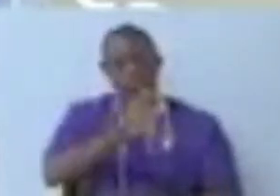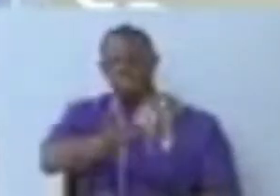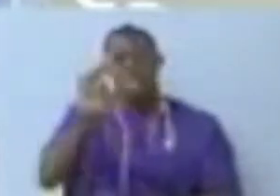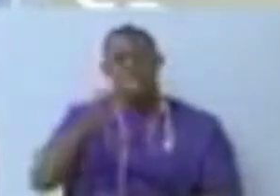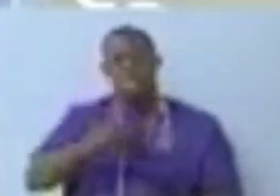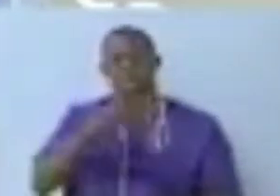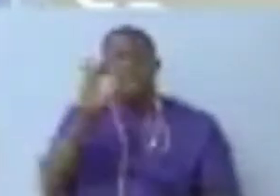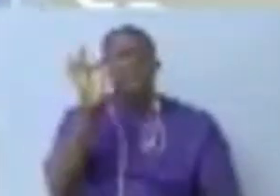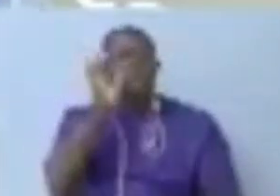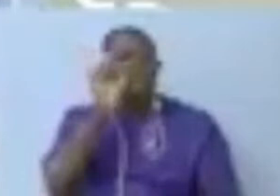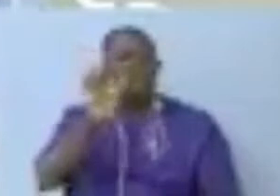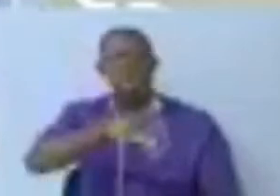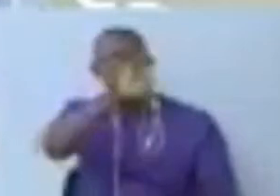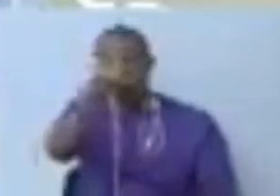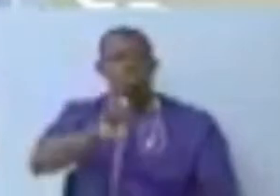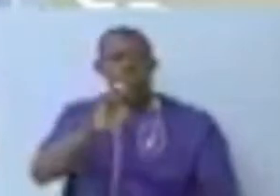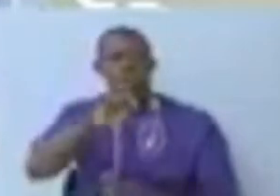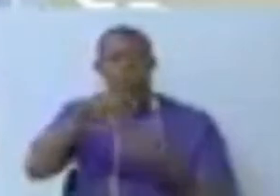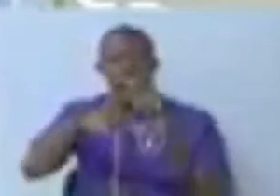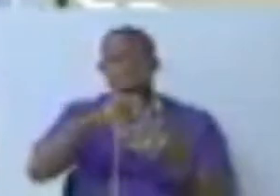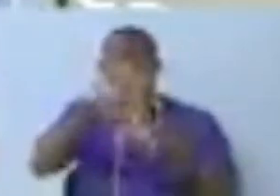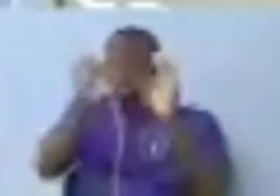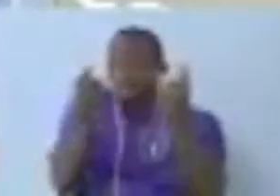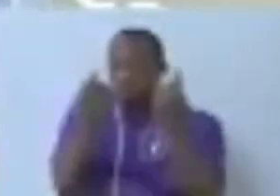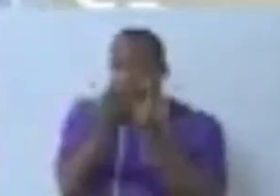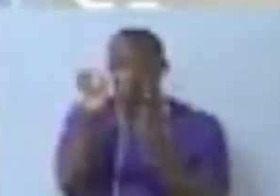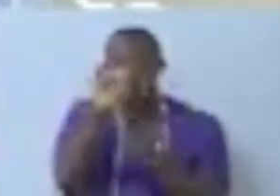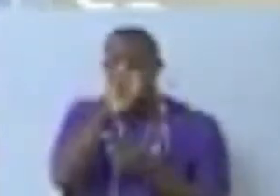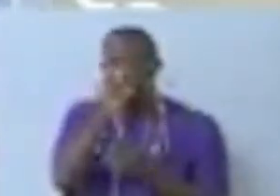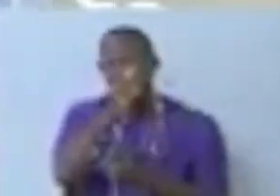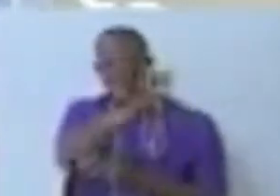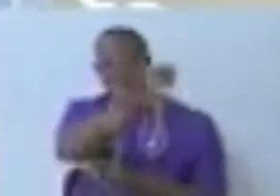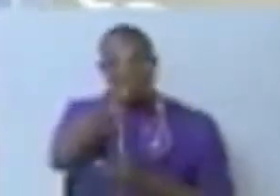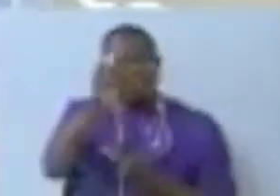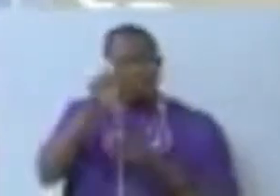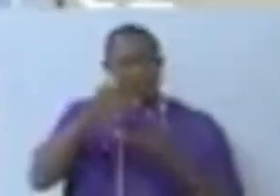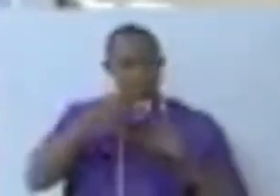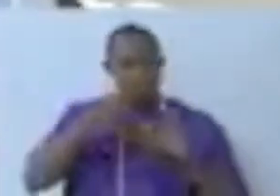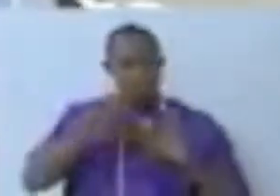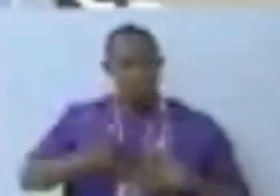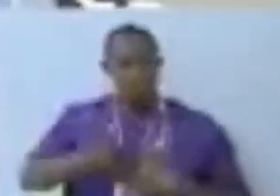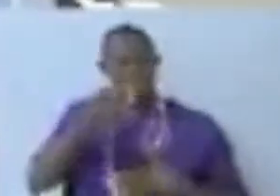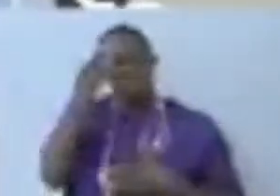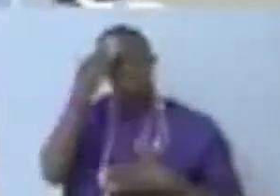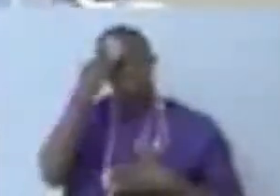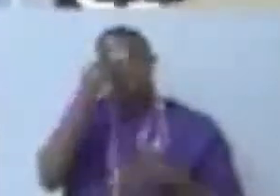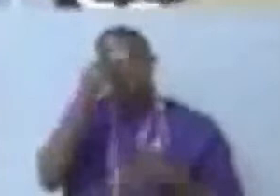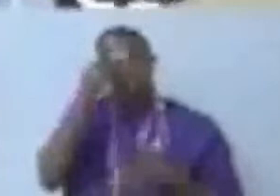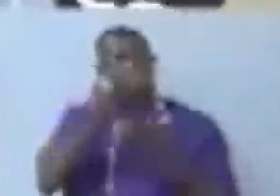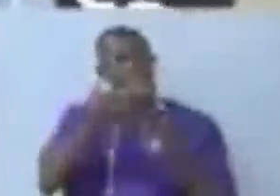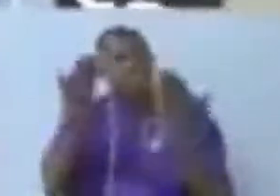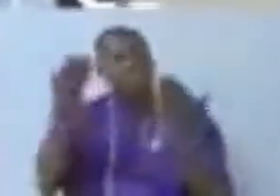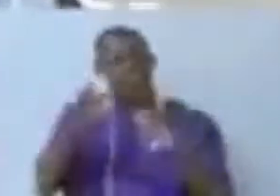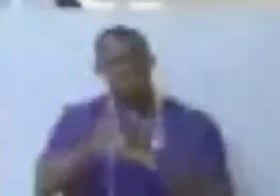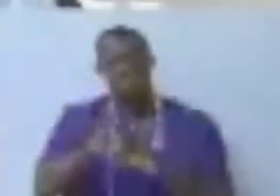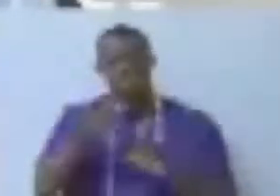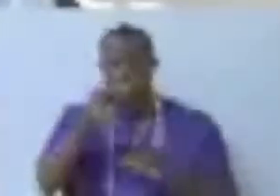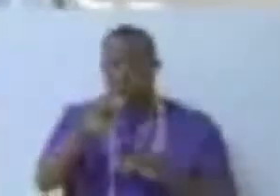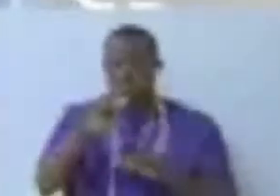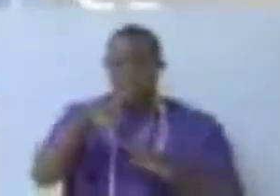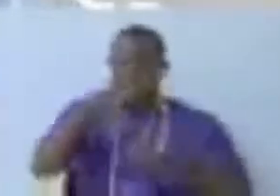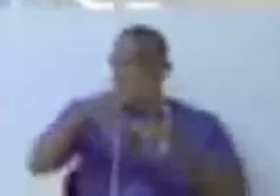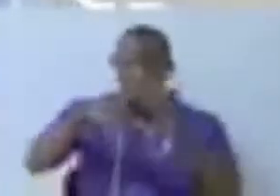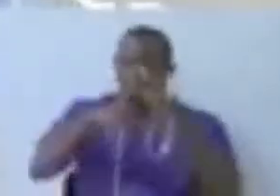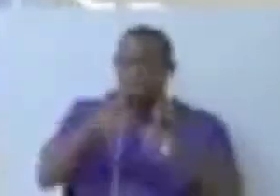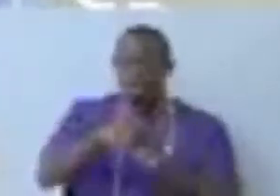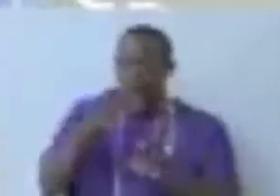than an obvious fact, because this is about whether this was publicly done or whether it was